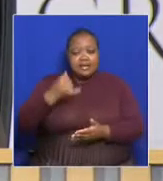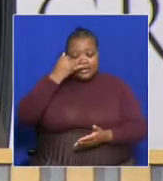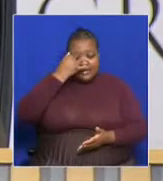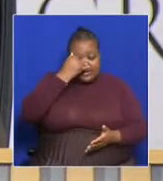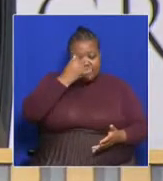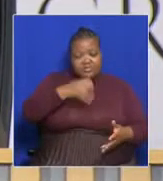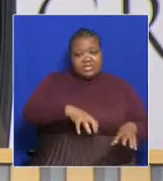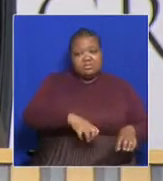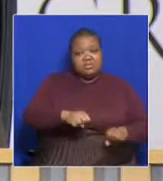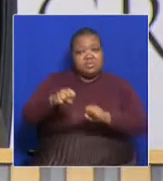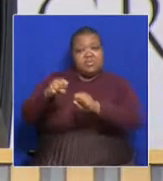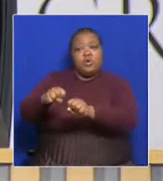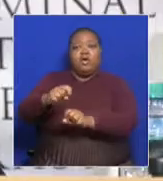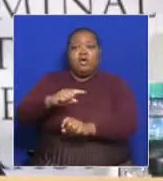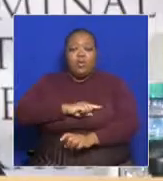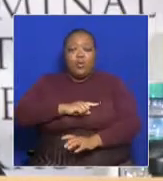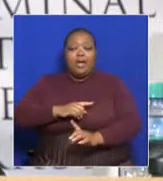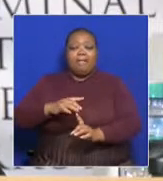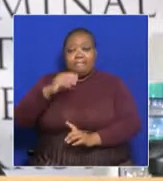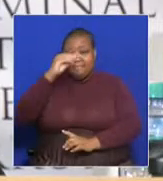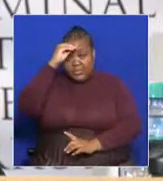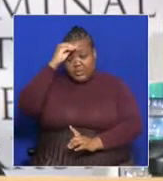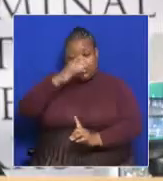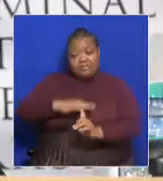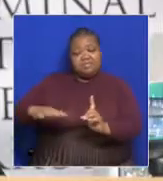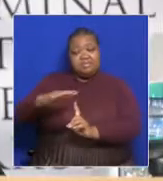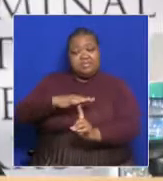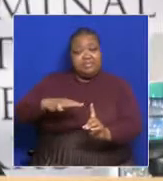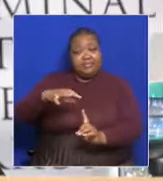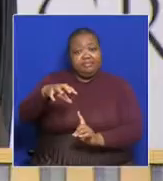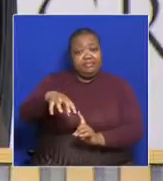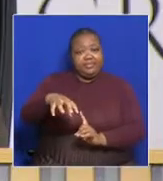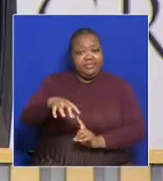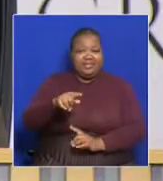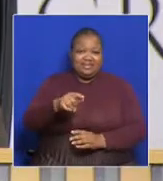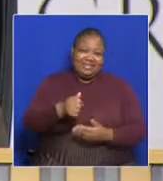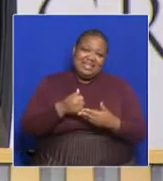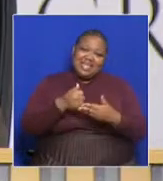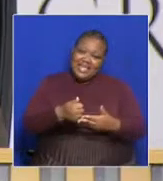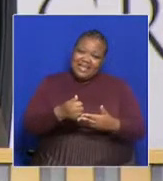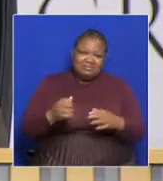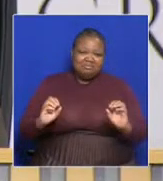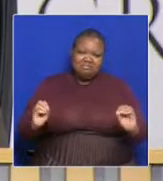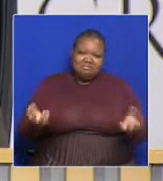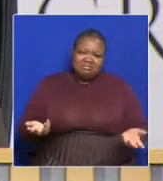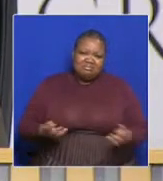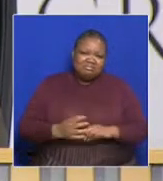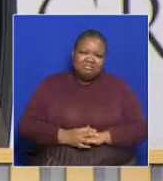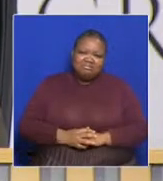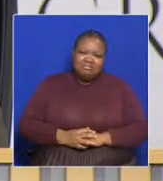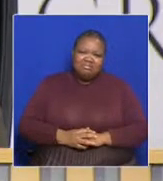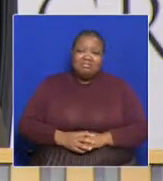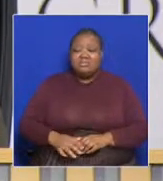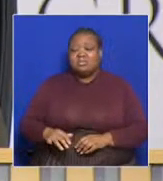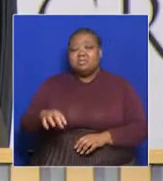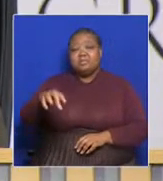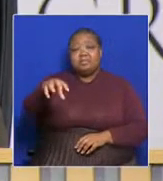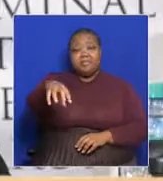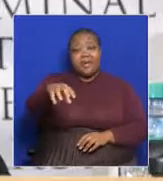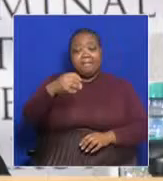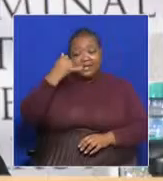area. Yes, but you know that doesn't help you, right? Because Isipingo took those drugs.